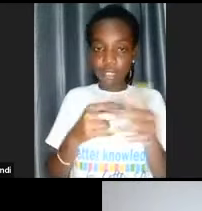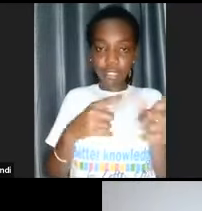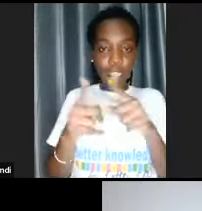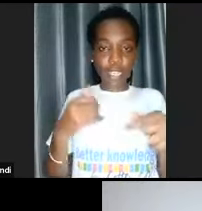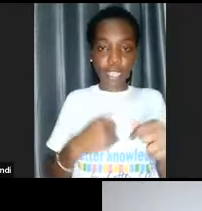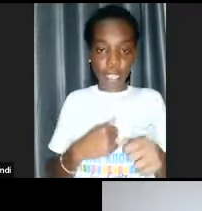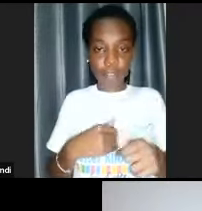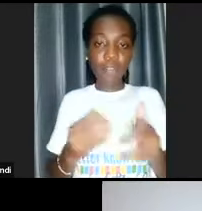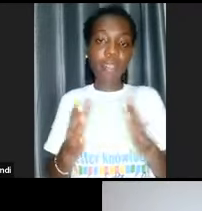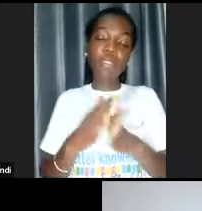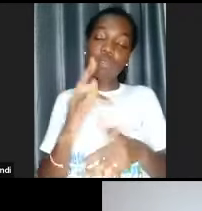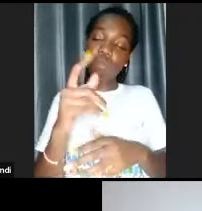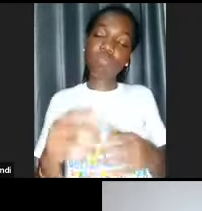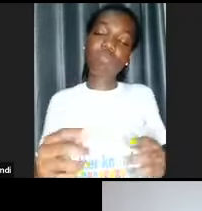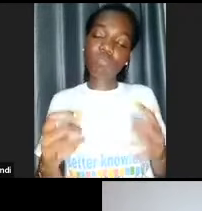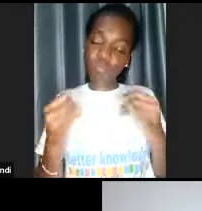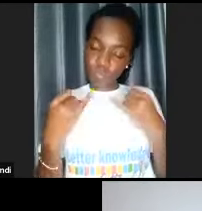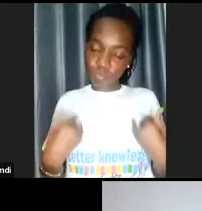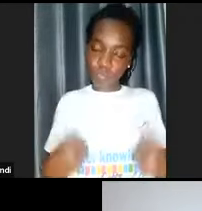journey. So even the environment,